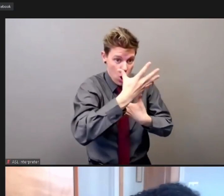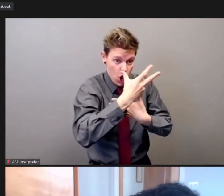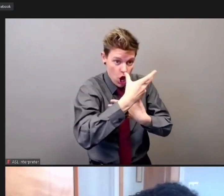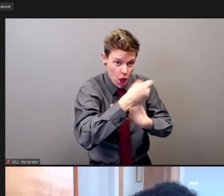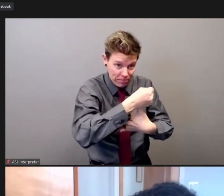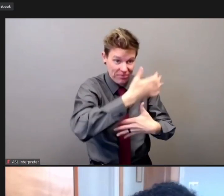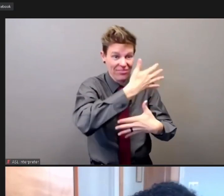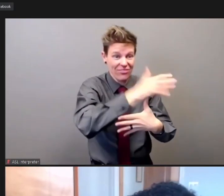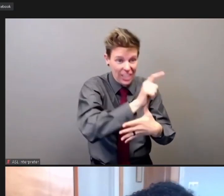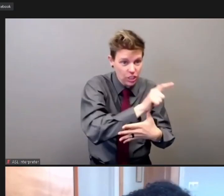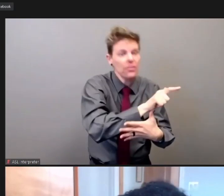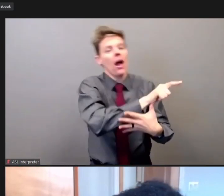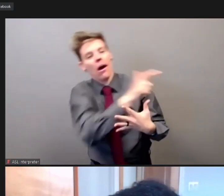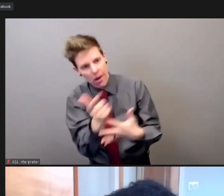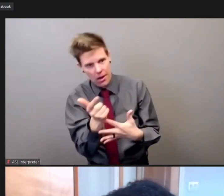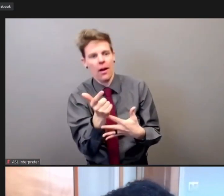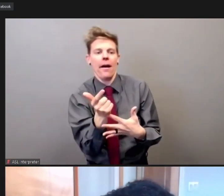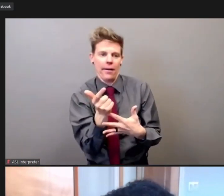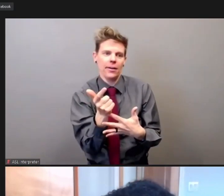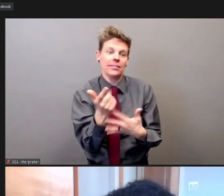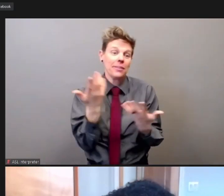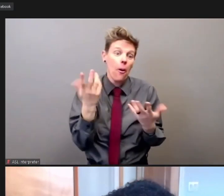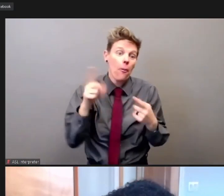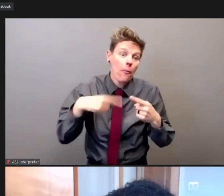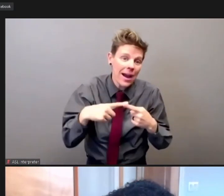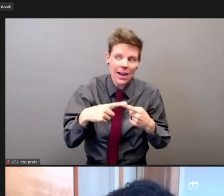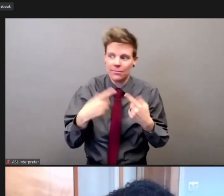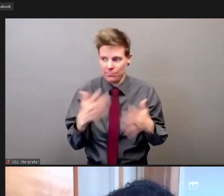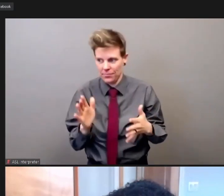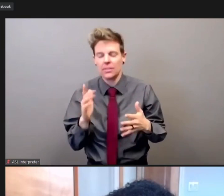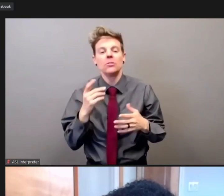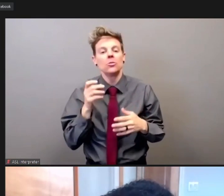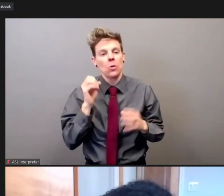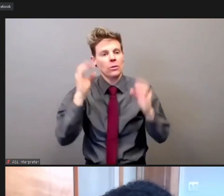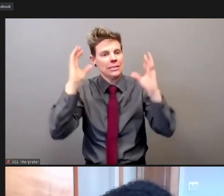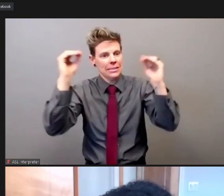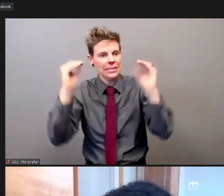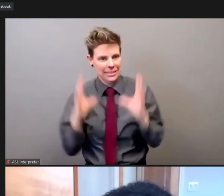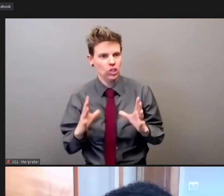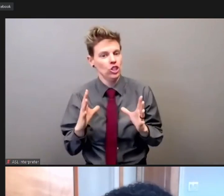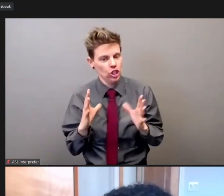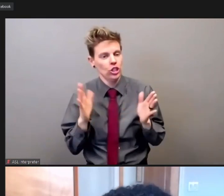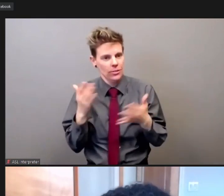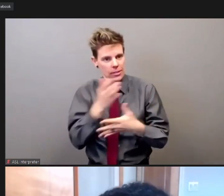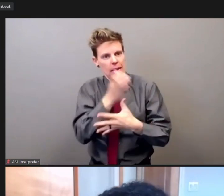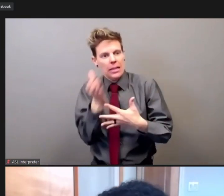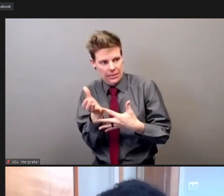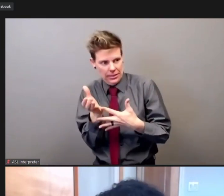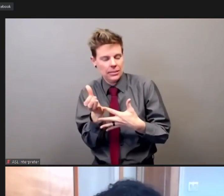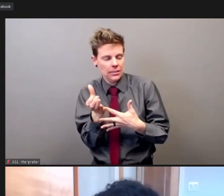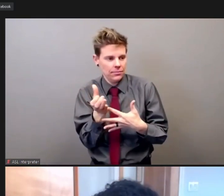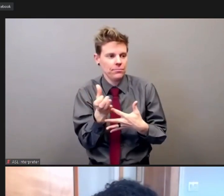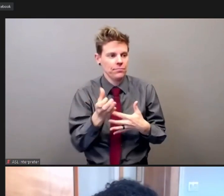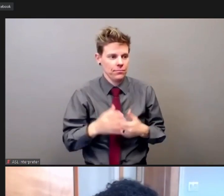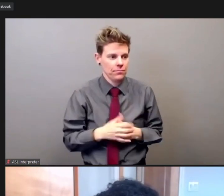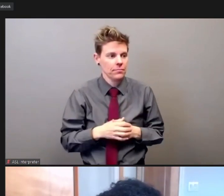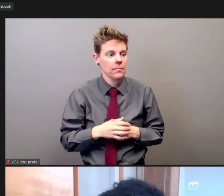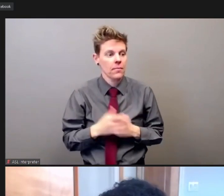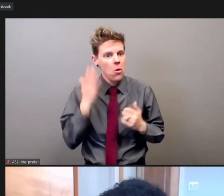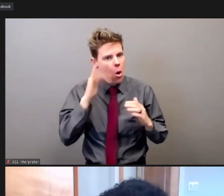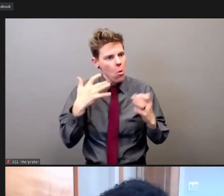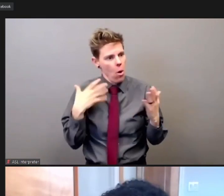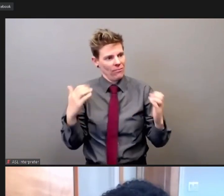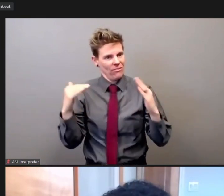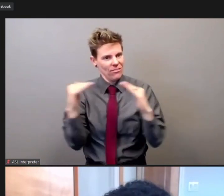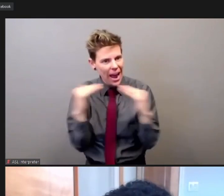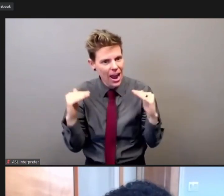But I want to highlight that our fair, equitable, and our ability to push vaccine means that the highest risk